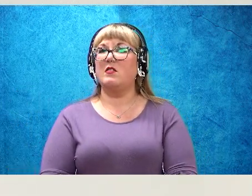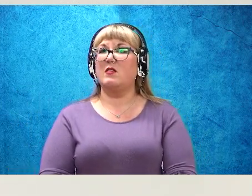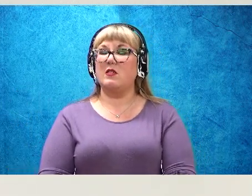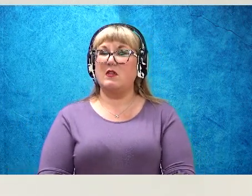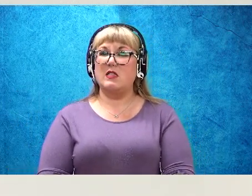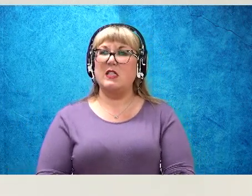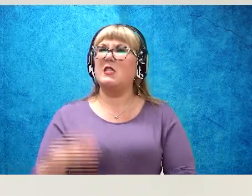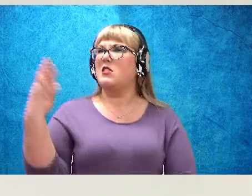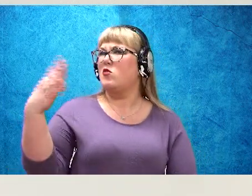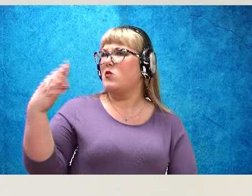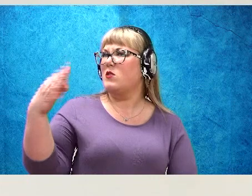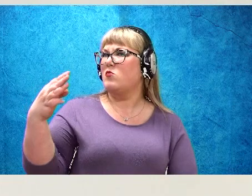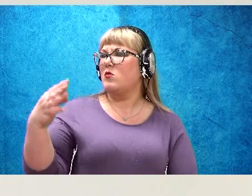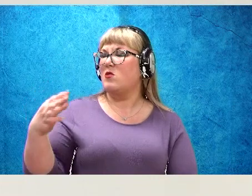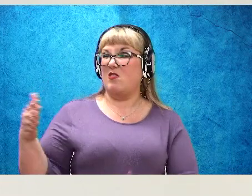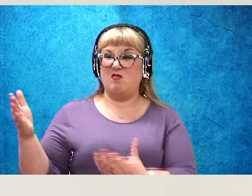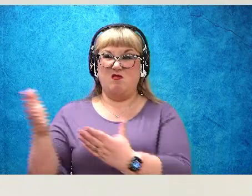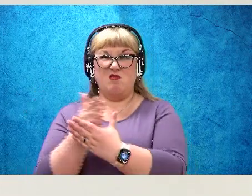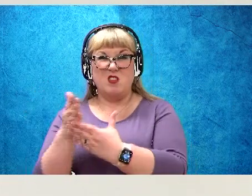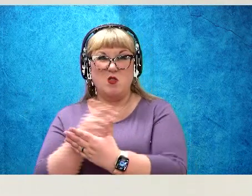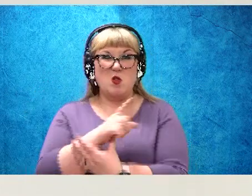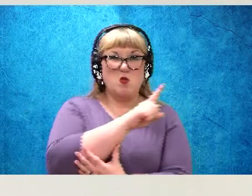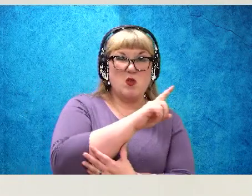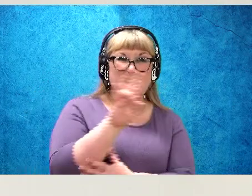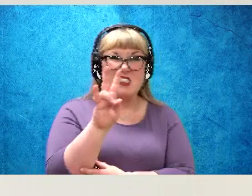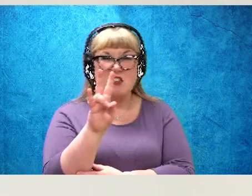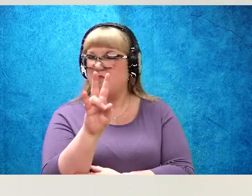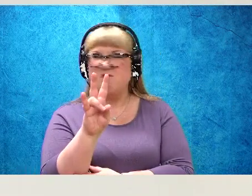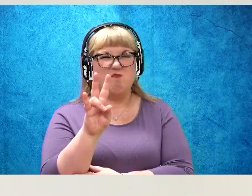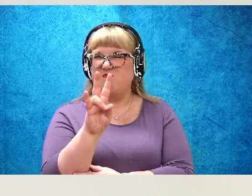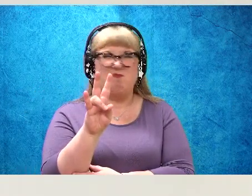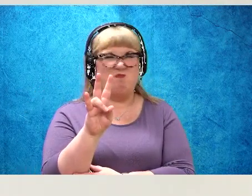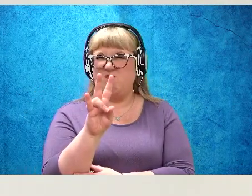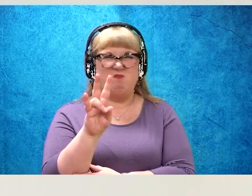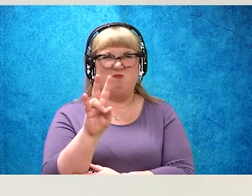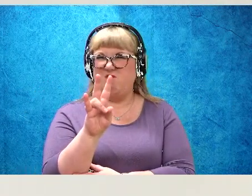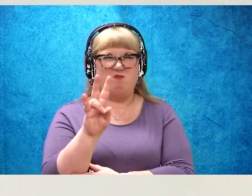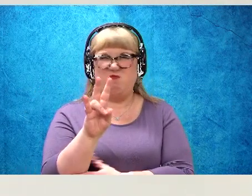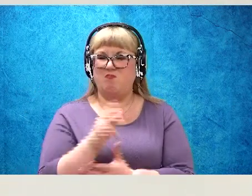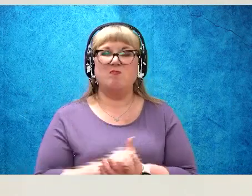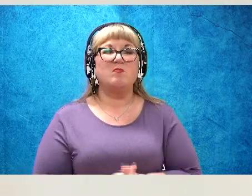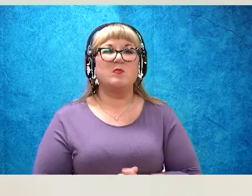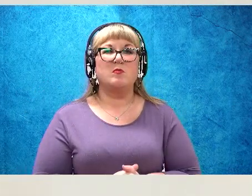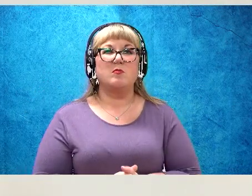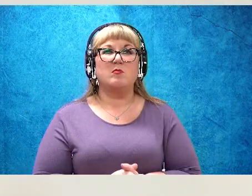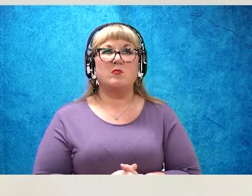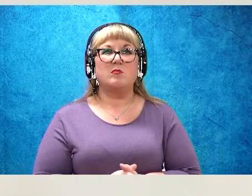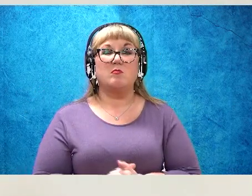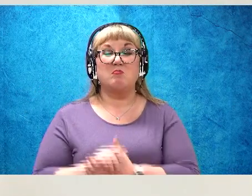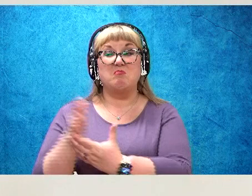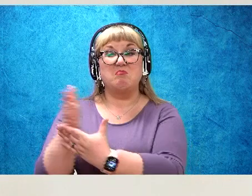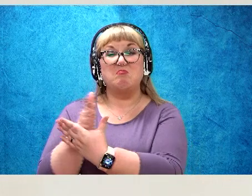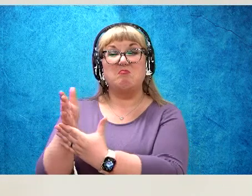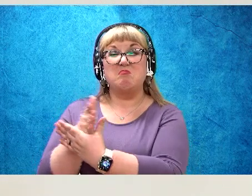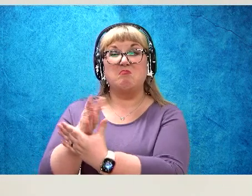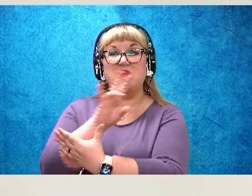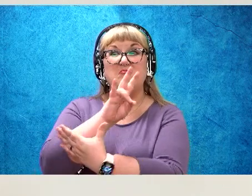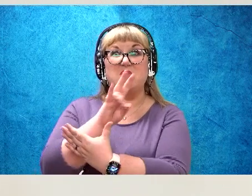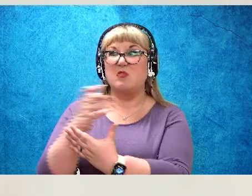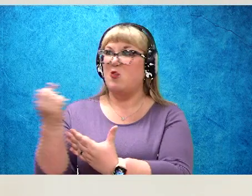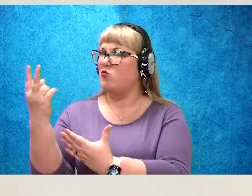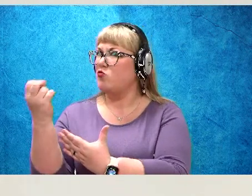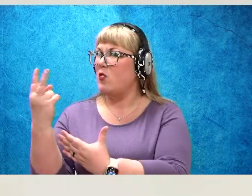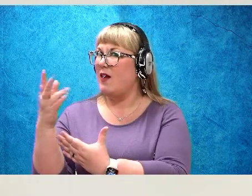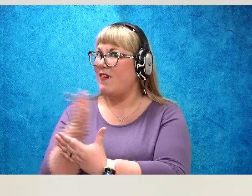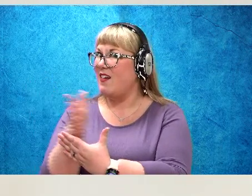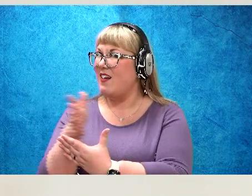Would 16 go between 1 and 7? No, that doesn't go there. What about between 7 and